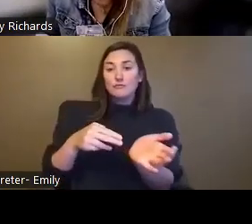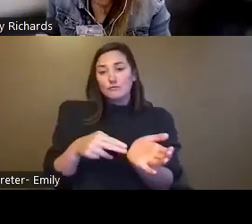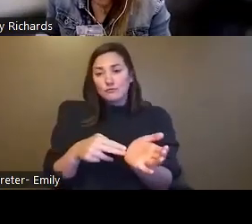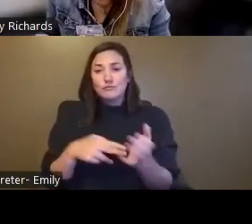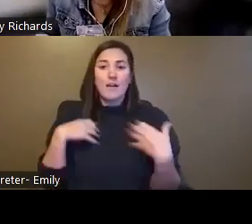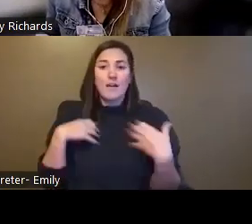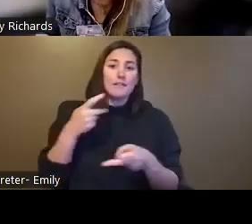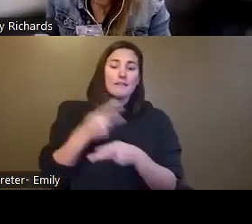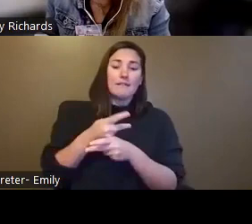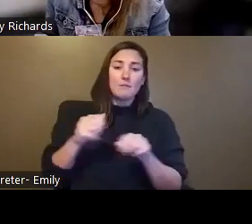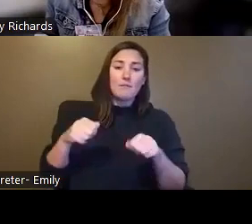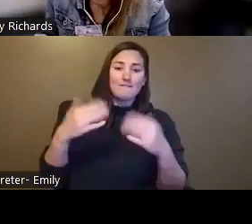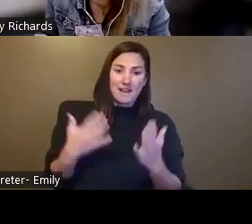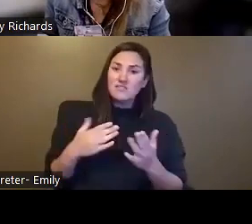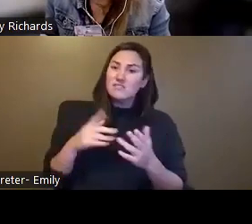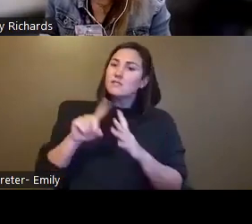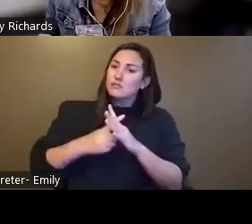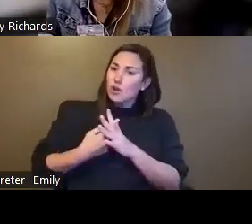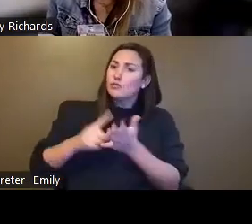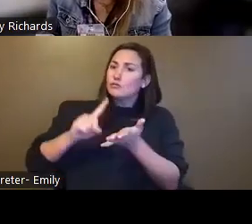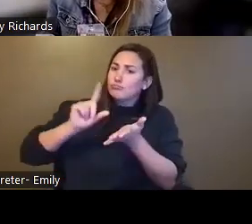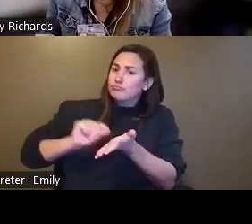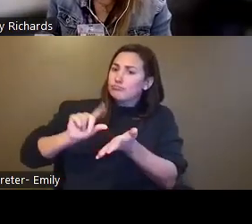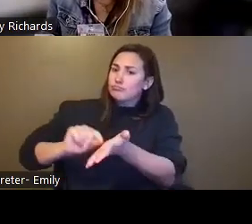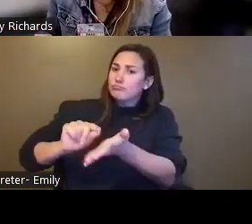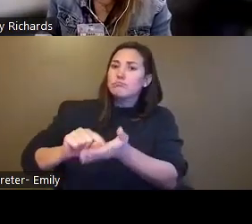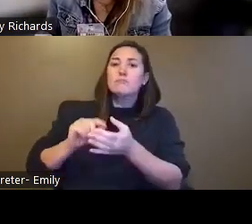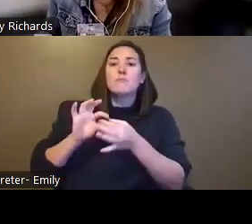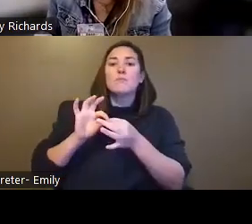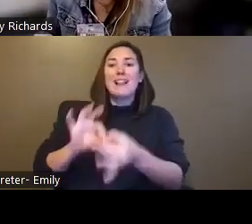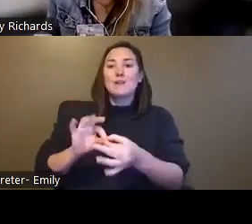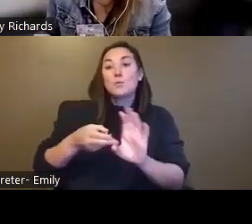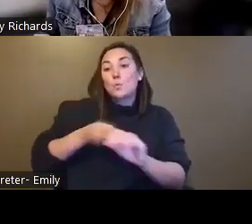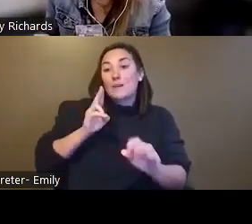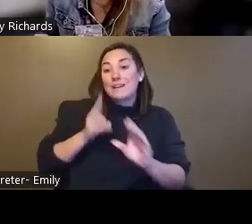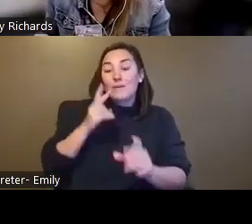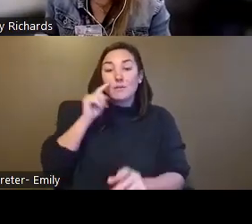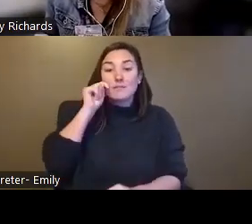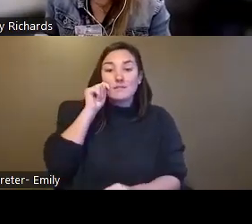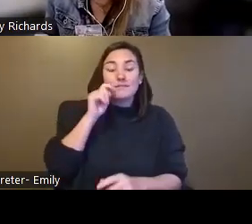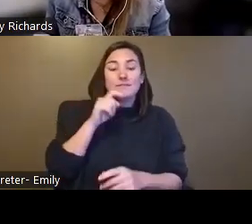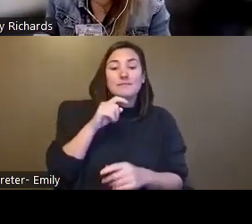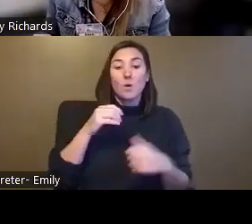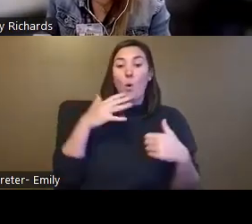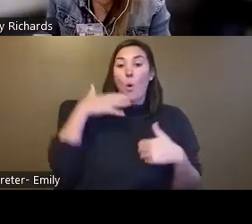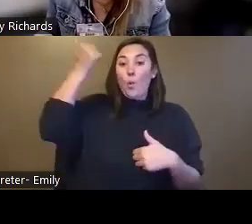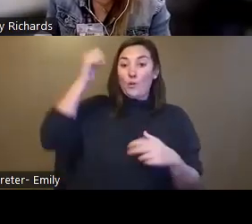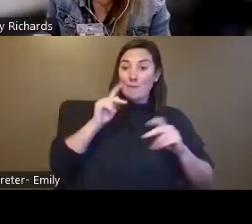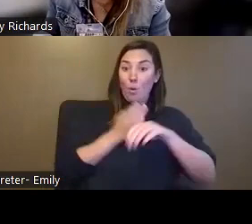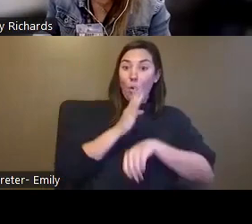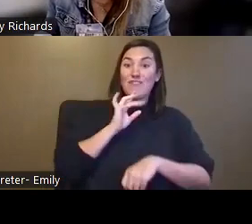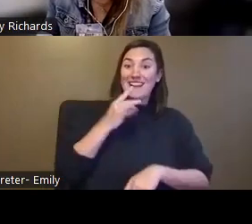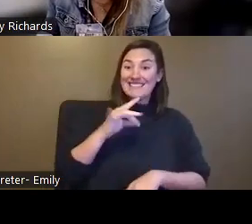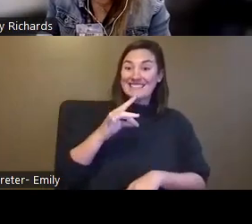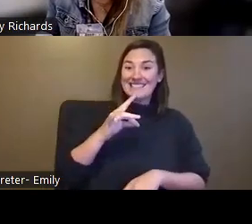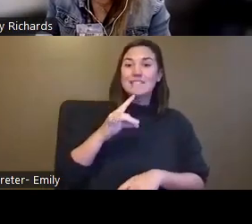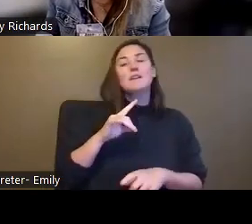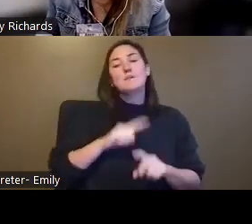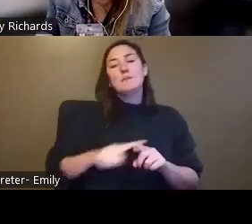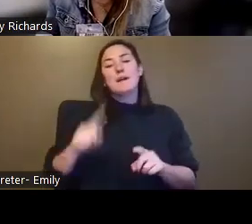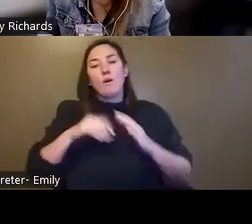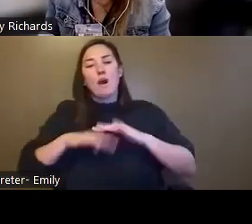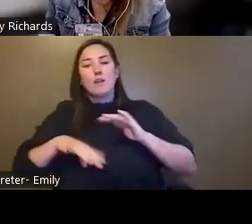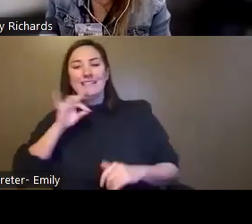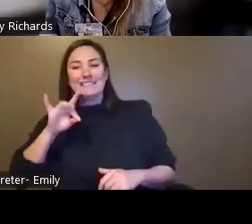for smoking cessation products, but generally they're not recommended for people under 18 years of age.